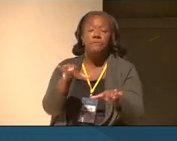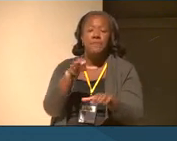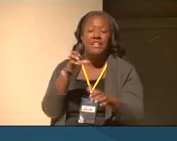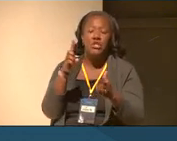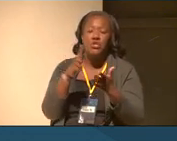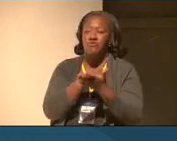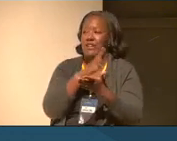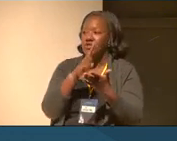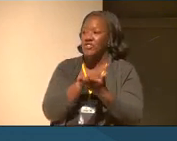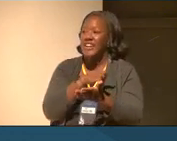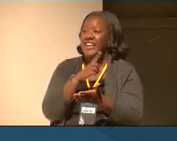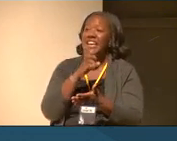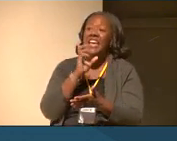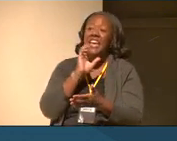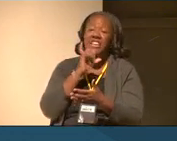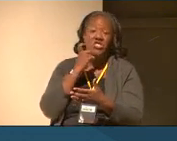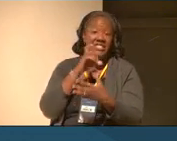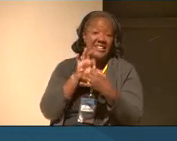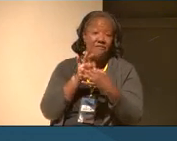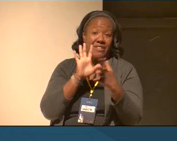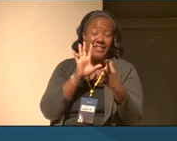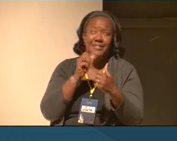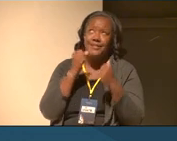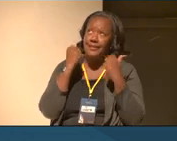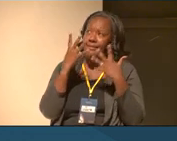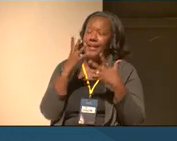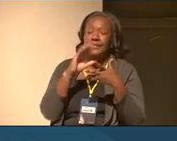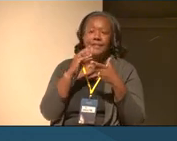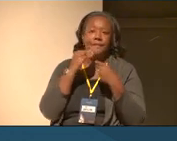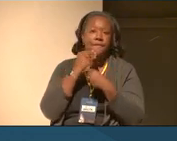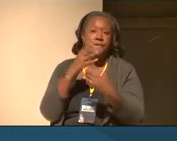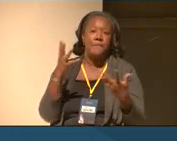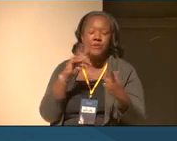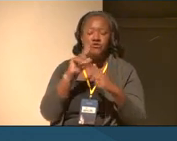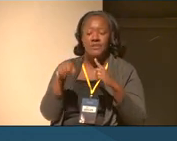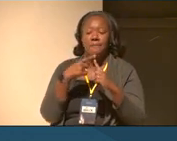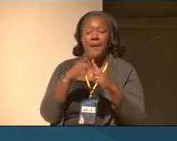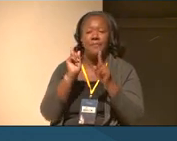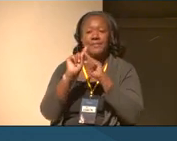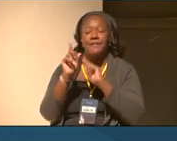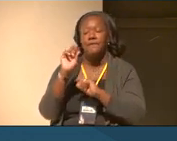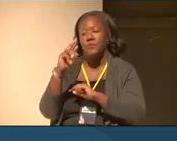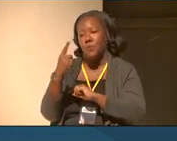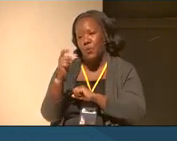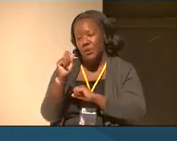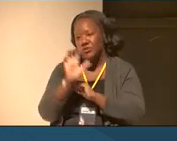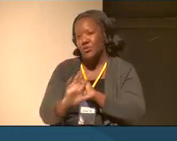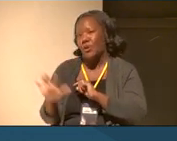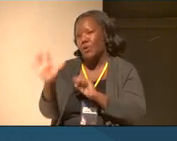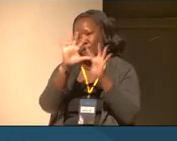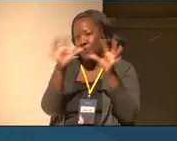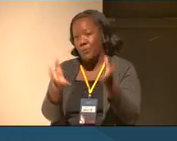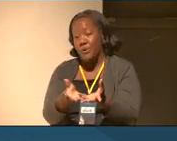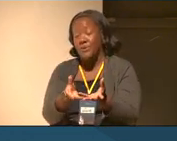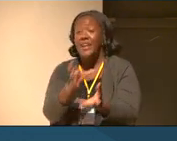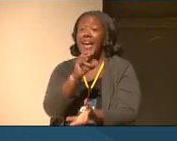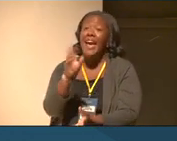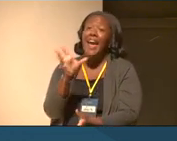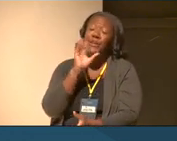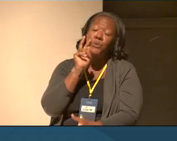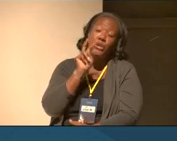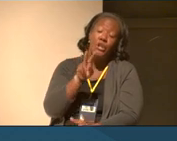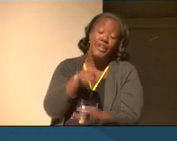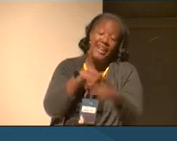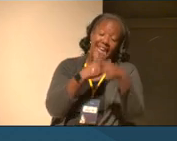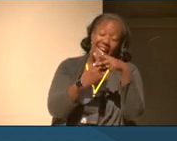which has a lot of information about different organizations around the world also doing ocean conservation. And of course, you can just go online and look for